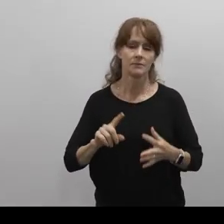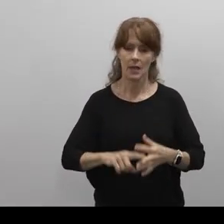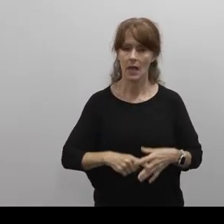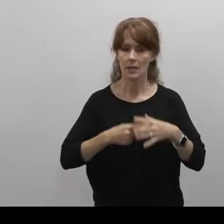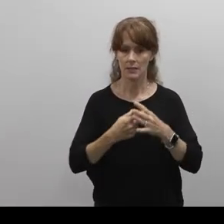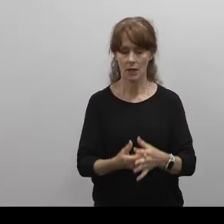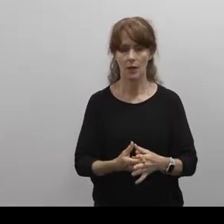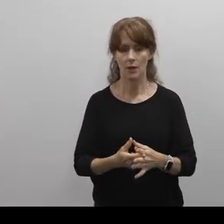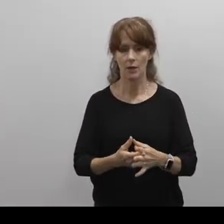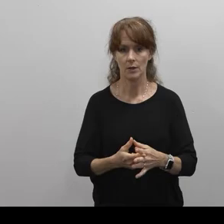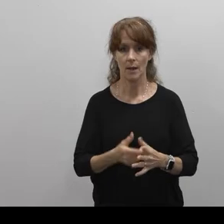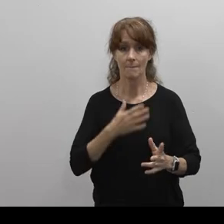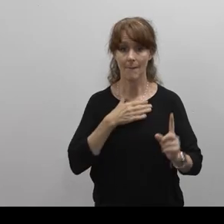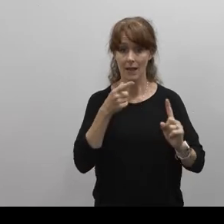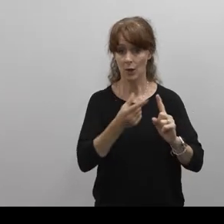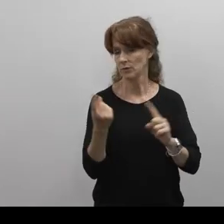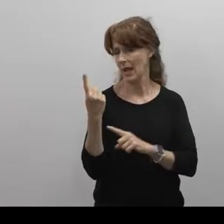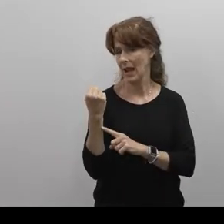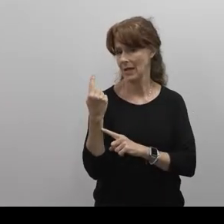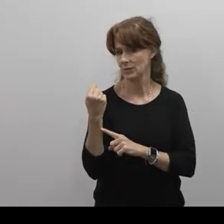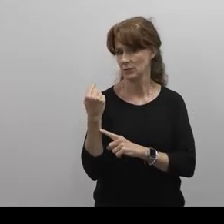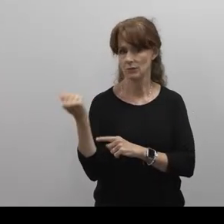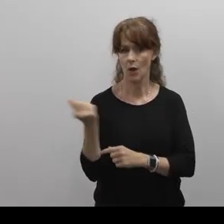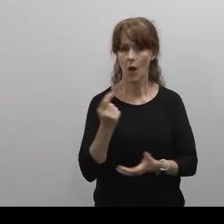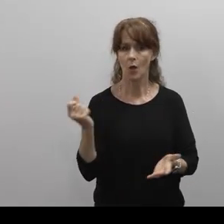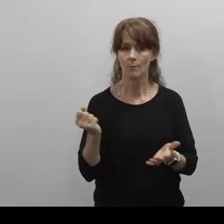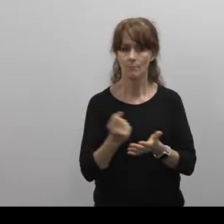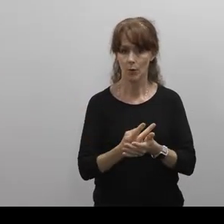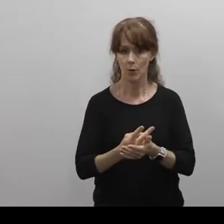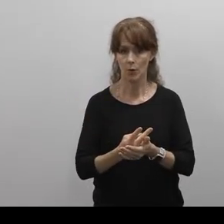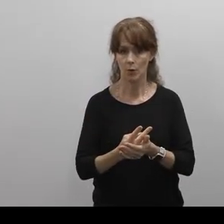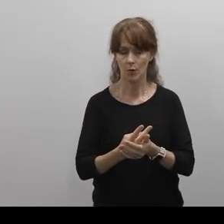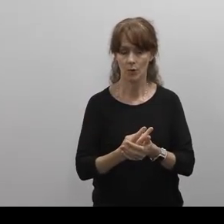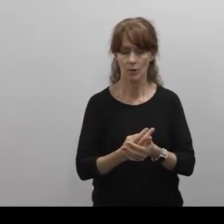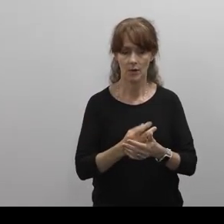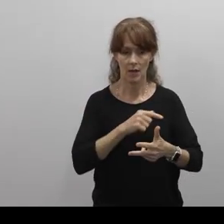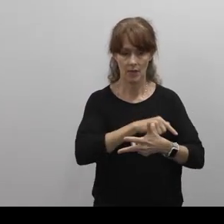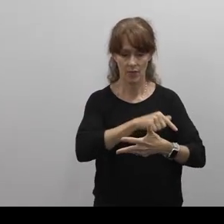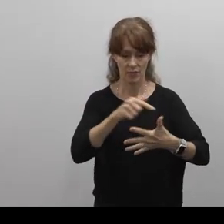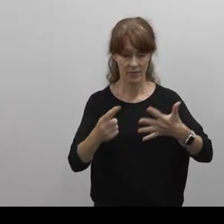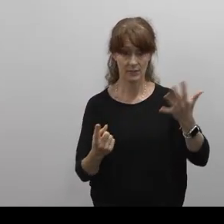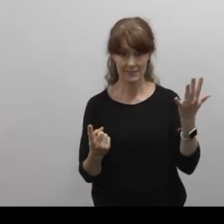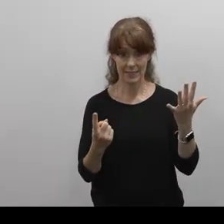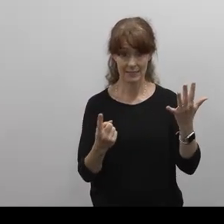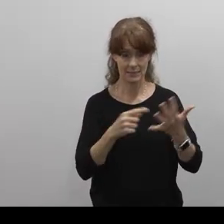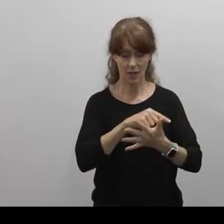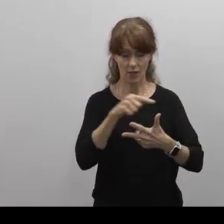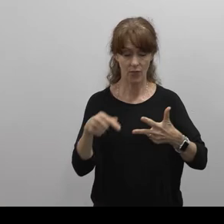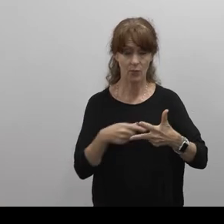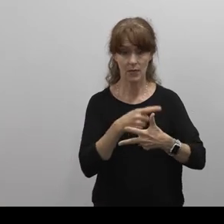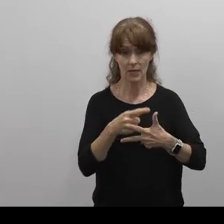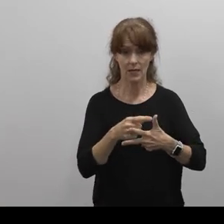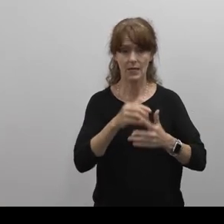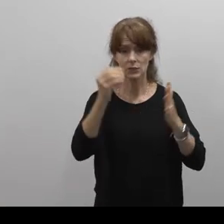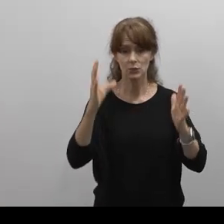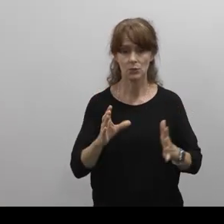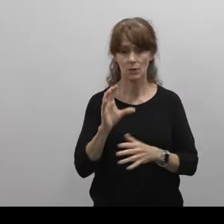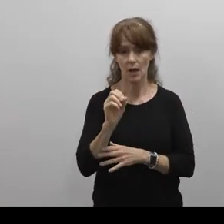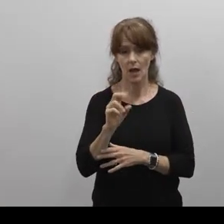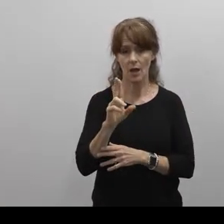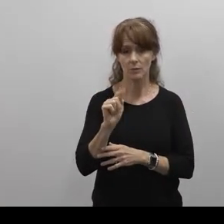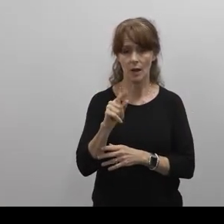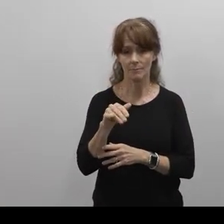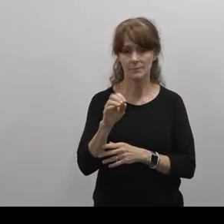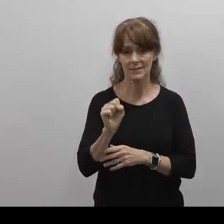some my goals for last year, which you all approved, that in three of the six areas focused on student outcomes and helping us to